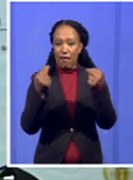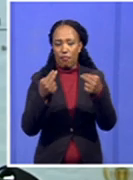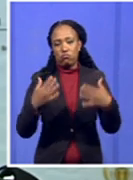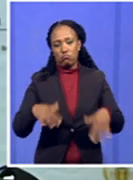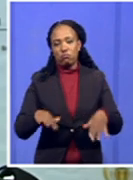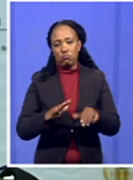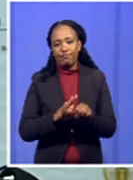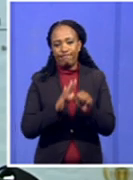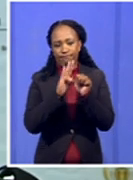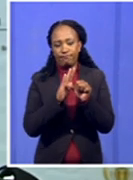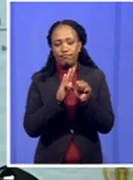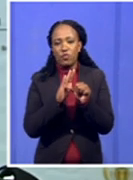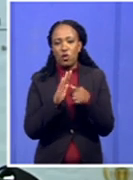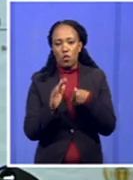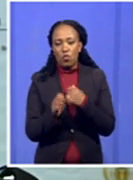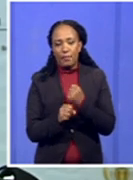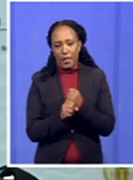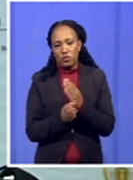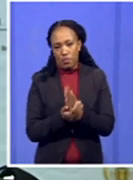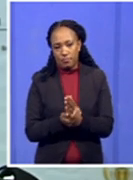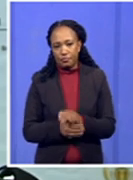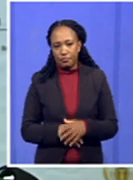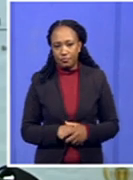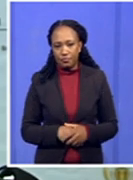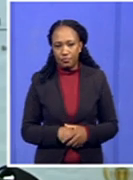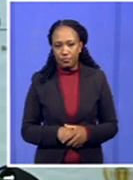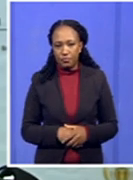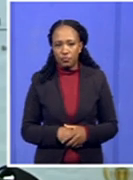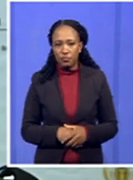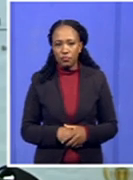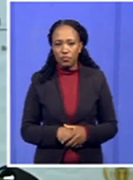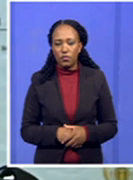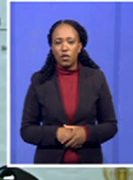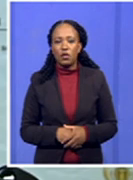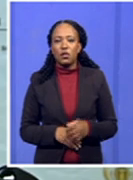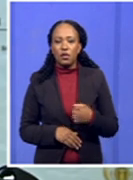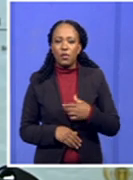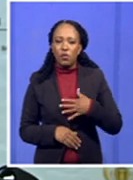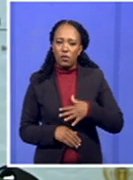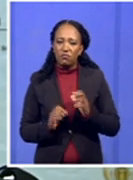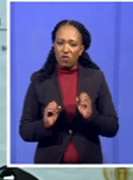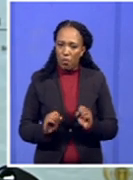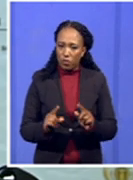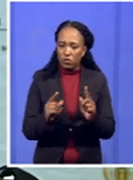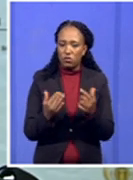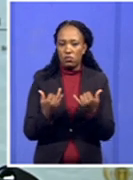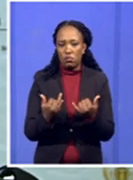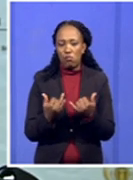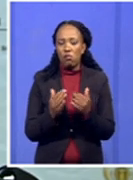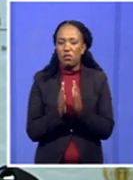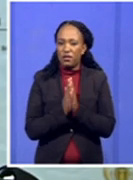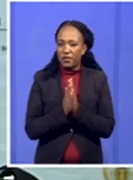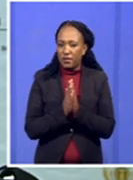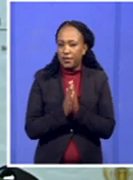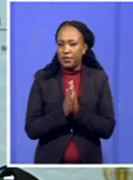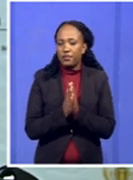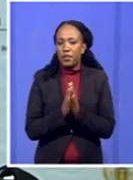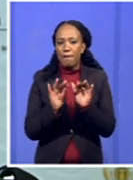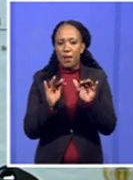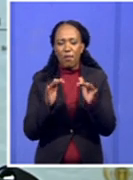will be making sure. And I want to also take this opportunity to really appreciate partners,